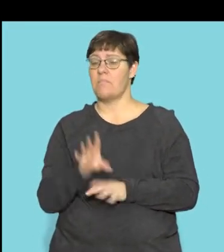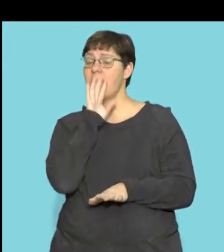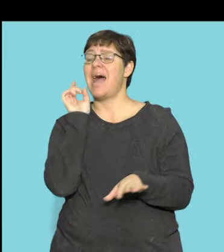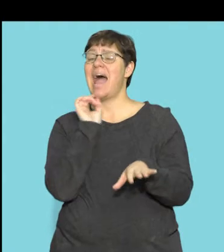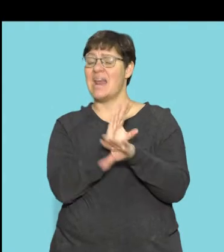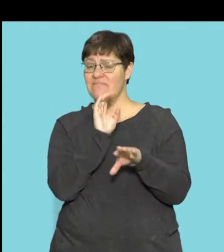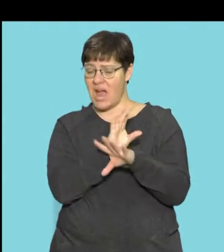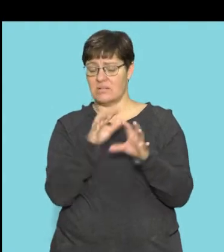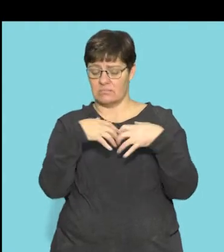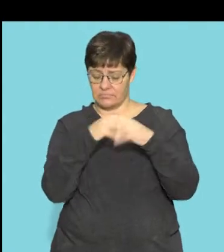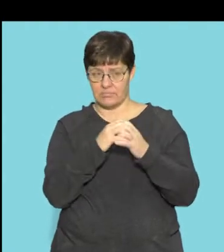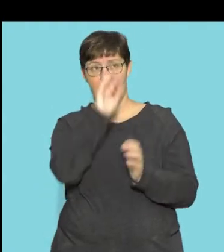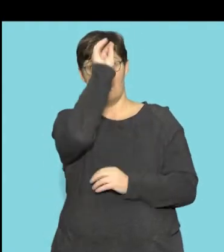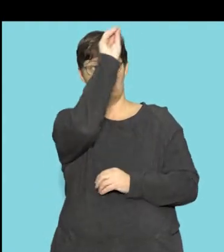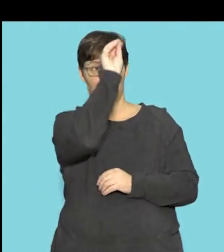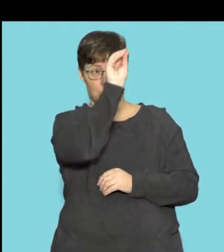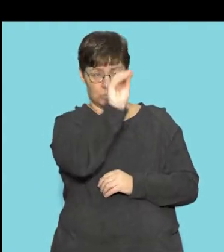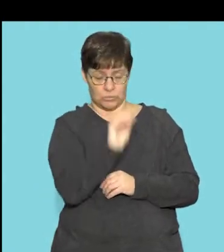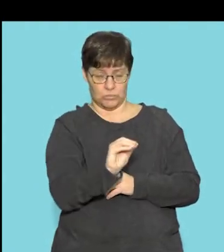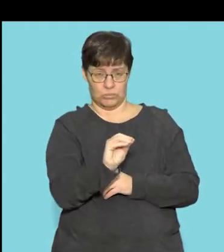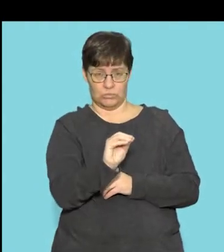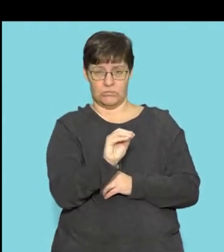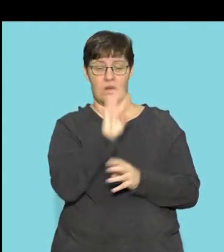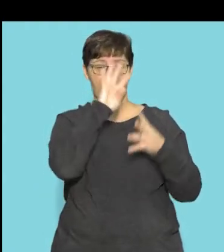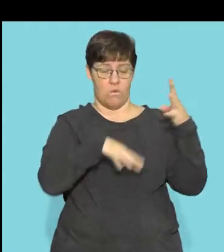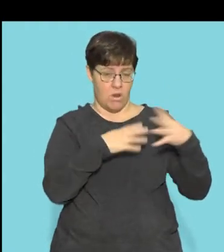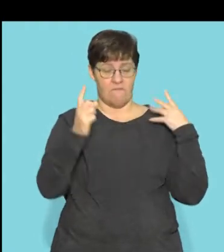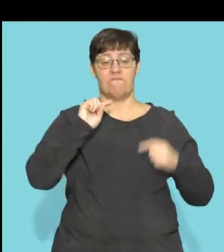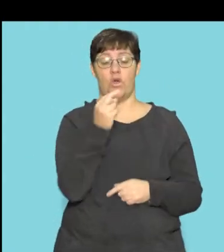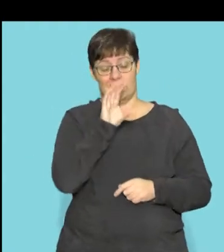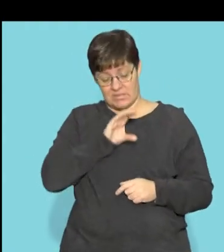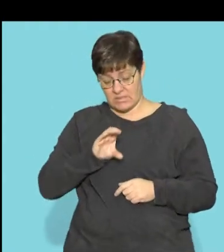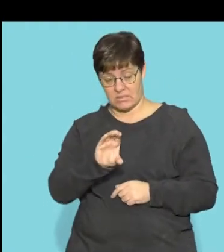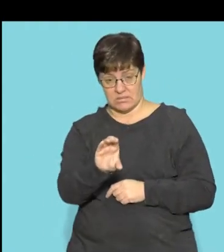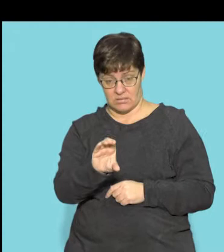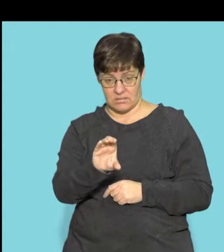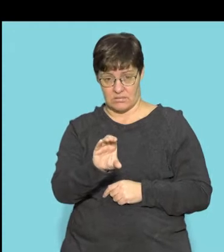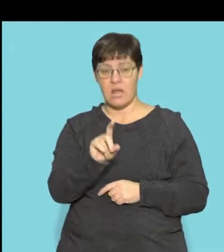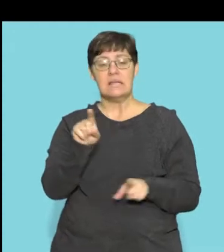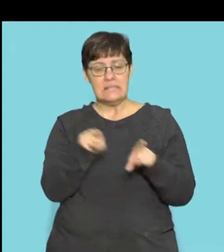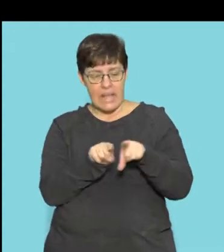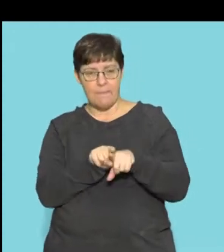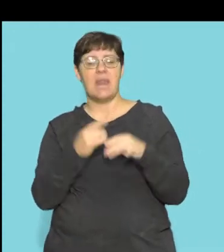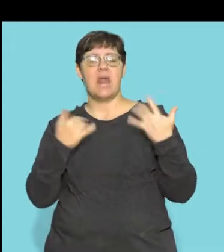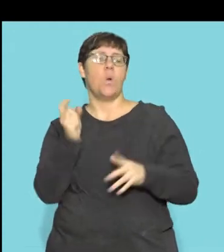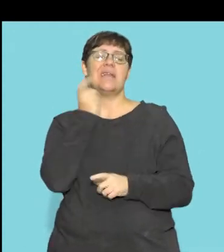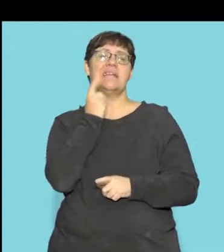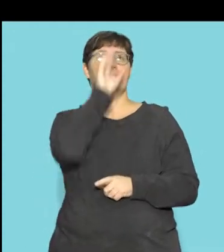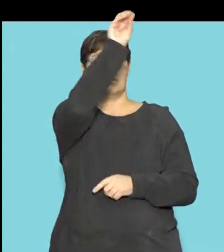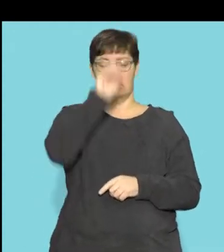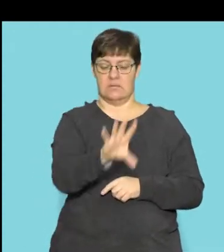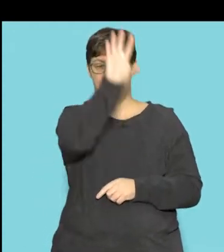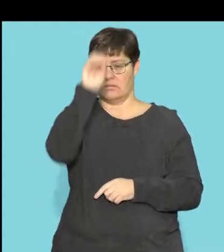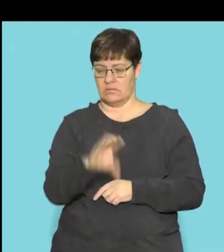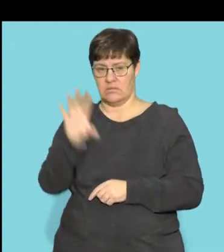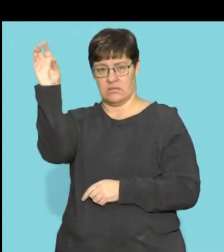by writing the formula down. This is important. It also guides you on what you need to do after that. Now,